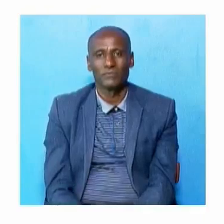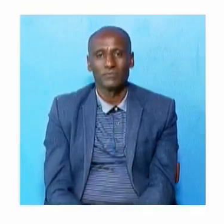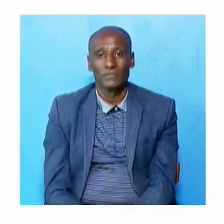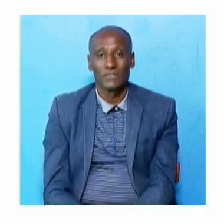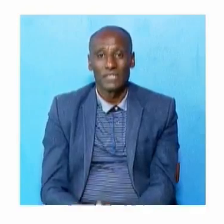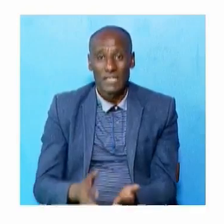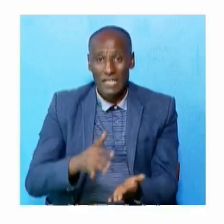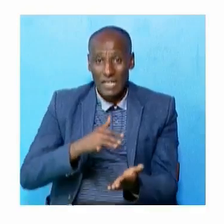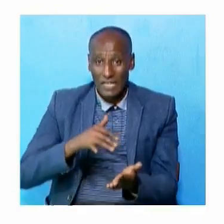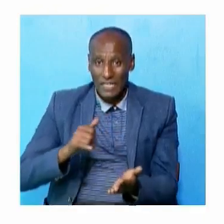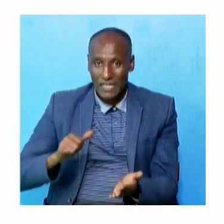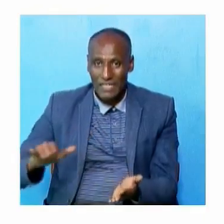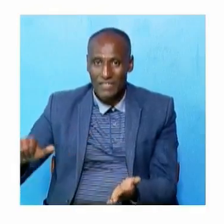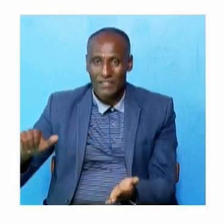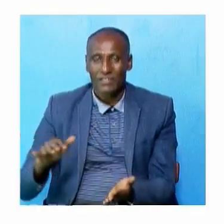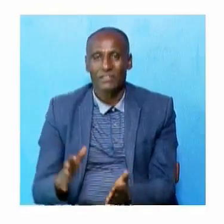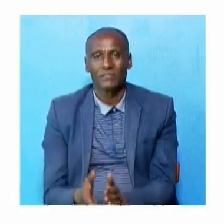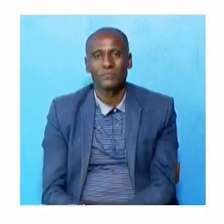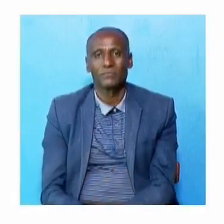reading